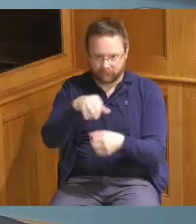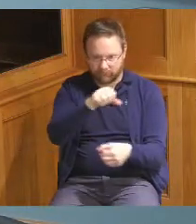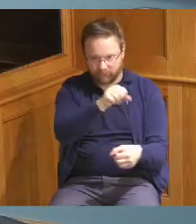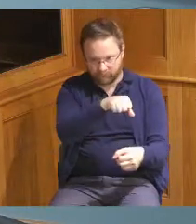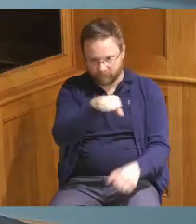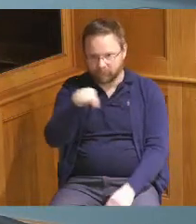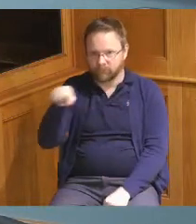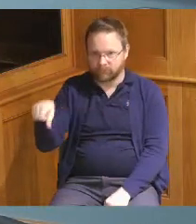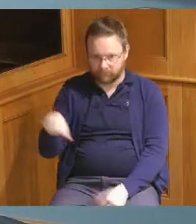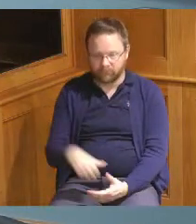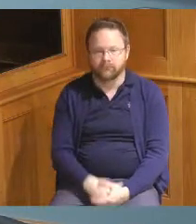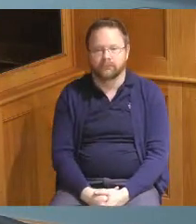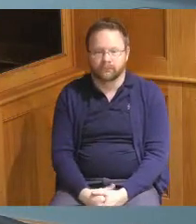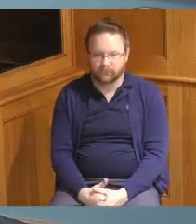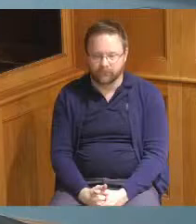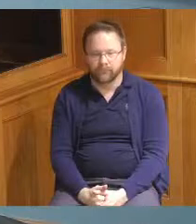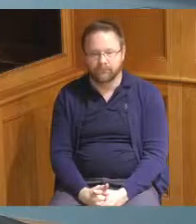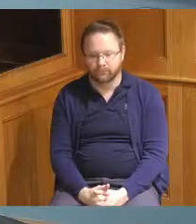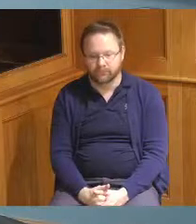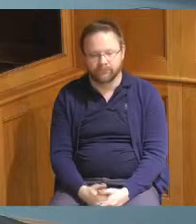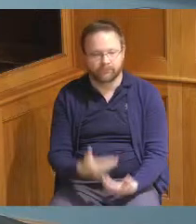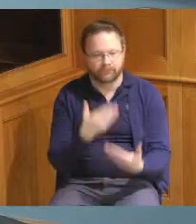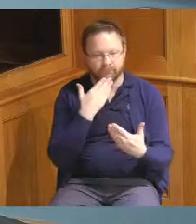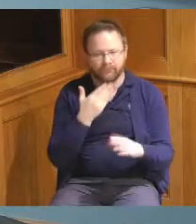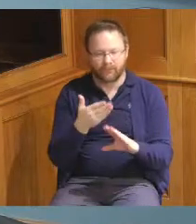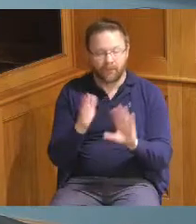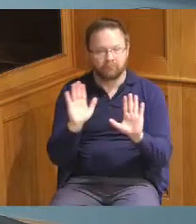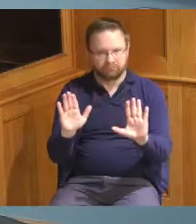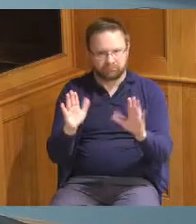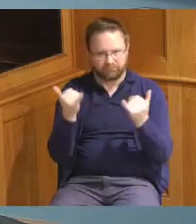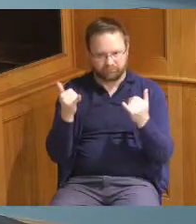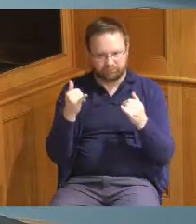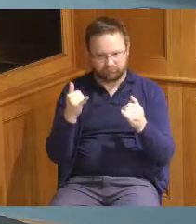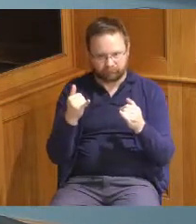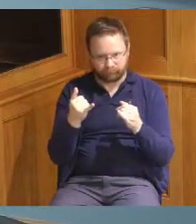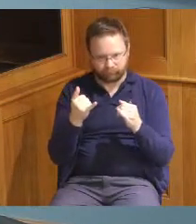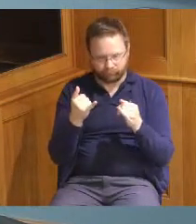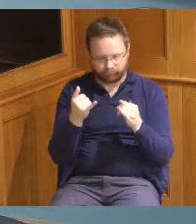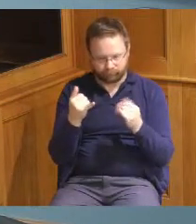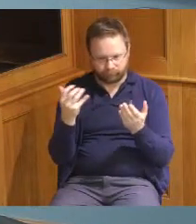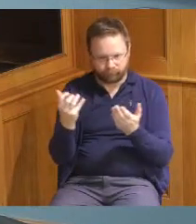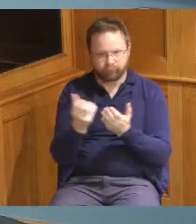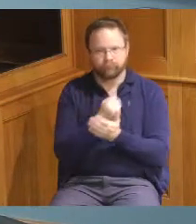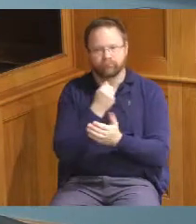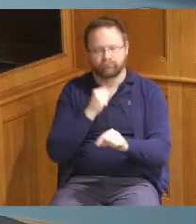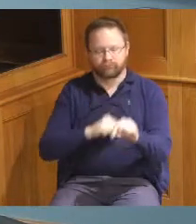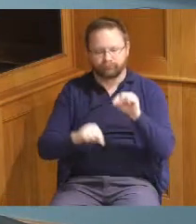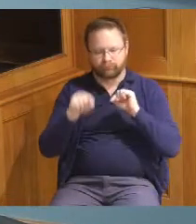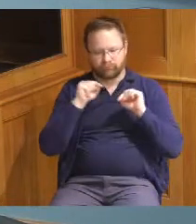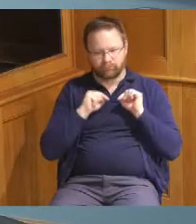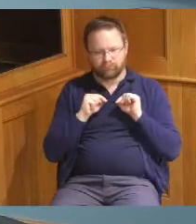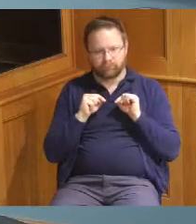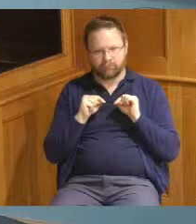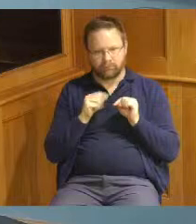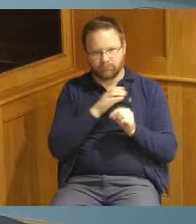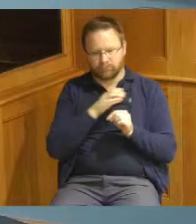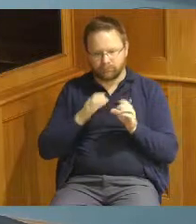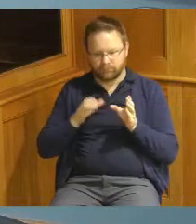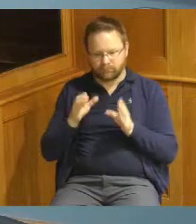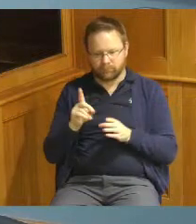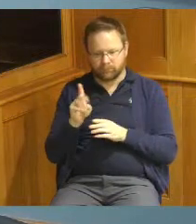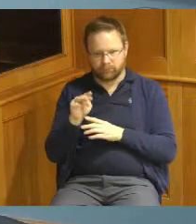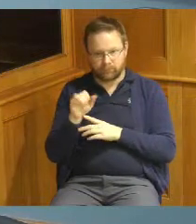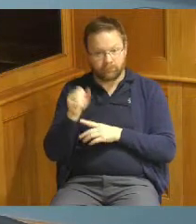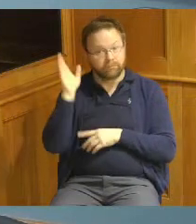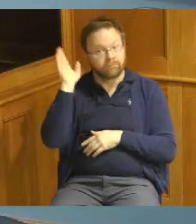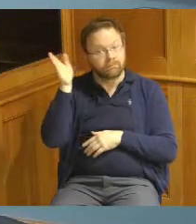Summer Dumas? yes. Thank you. Thank you. Before we go any further into the consent agenda, we're going to backtrack a little bit. Commissioner Dumas has a